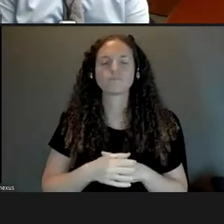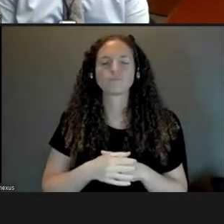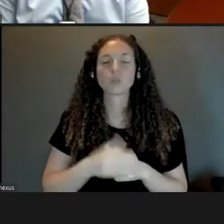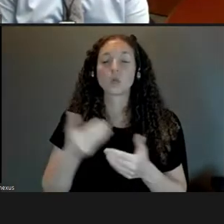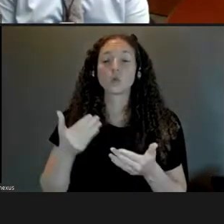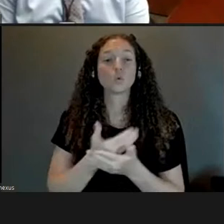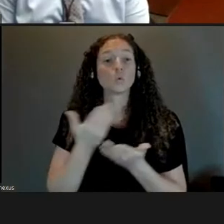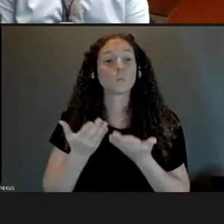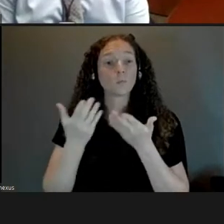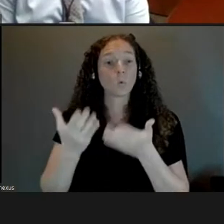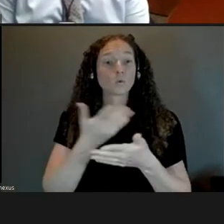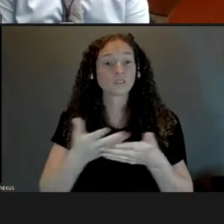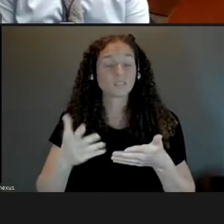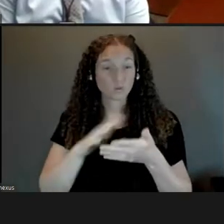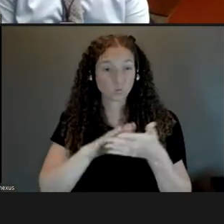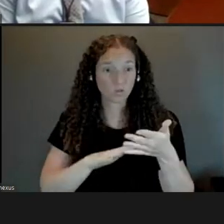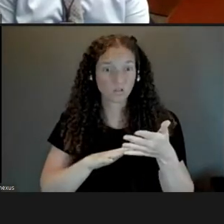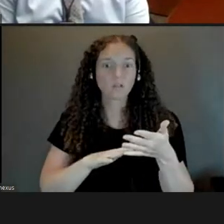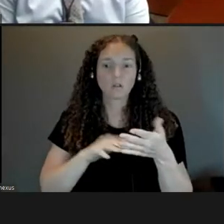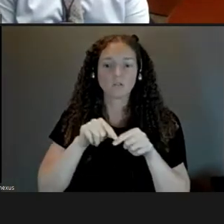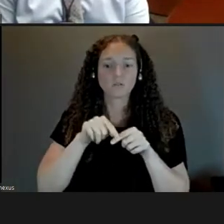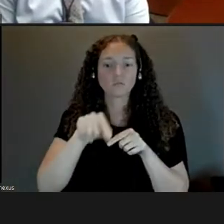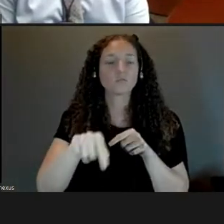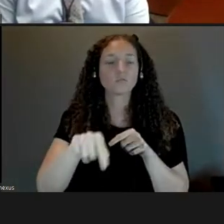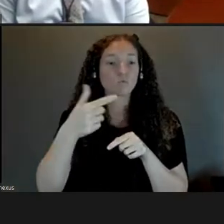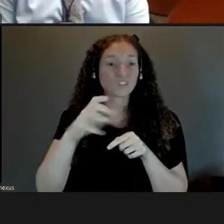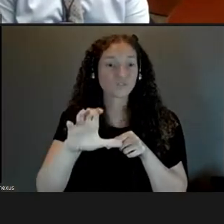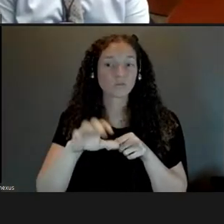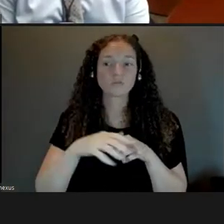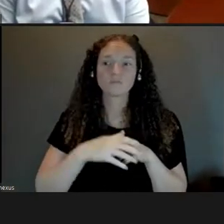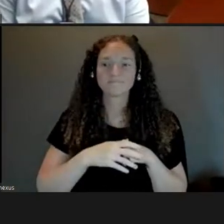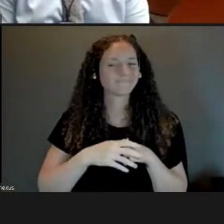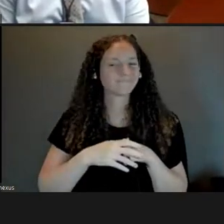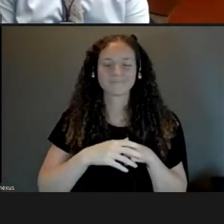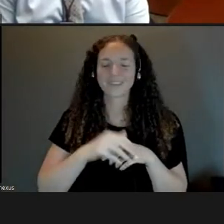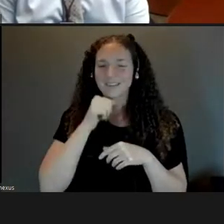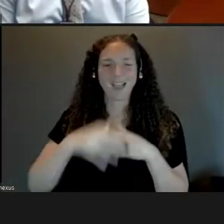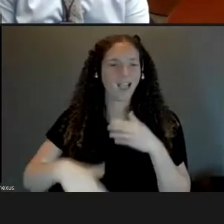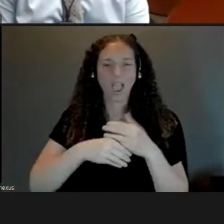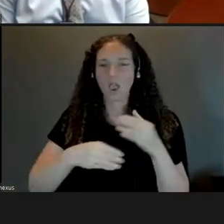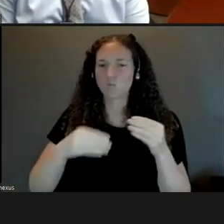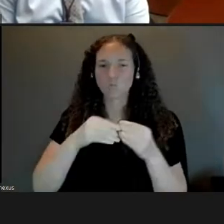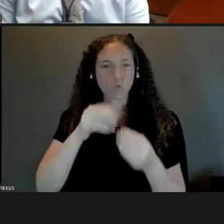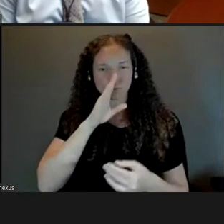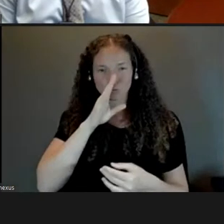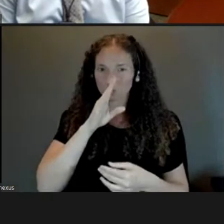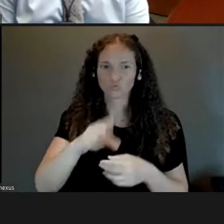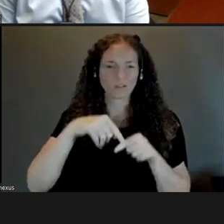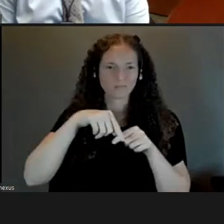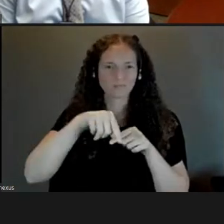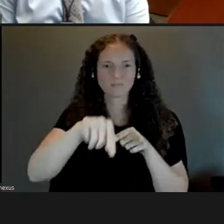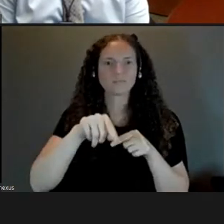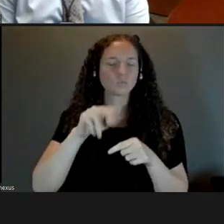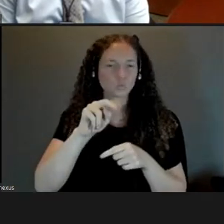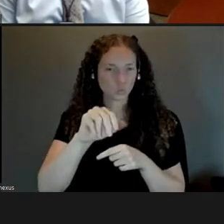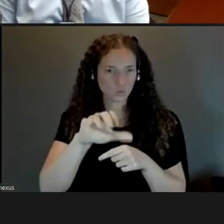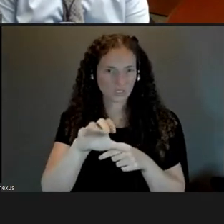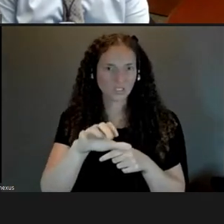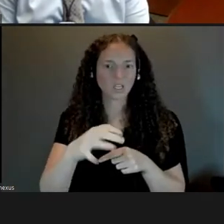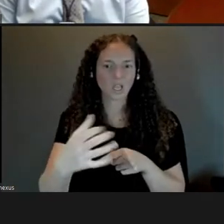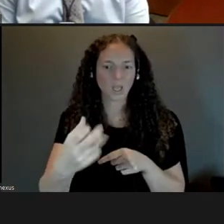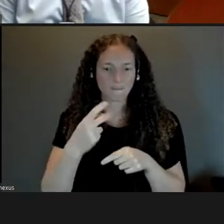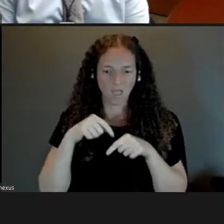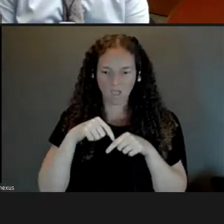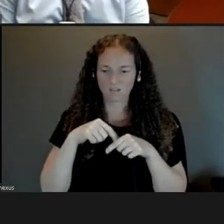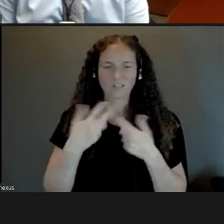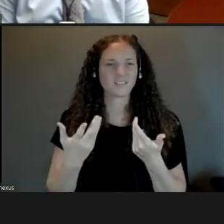schedule that's coming up through Grand Central, the only thing that was done is not adding any more direct trains line to the city and back from Penn Station. It is just splitting